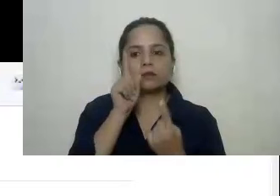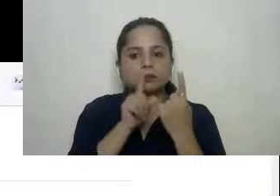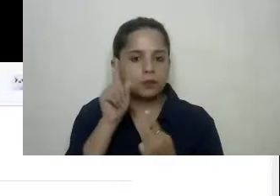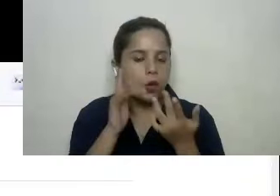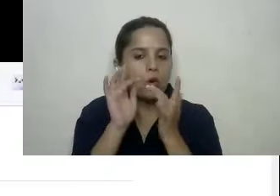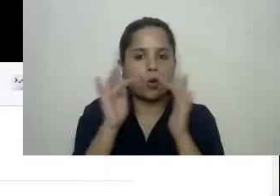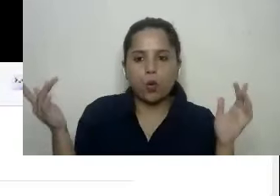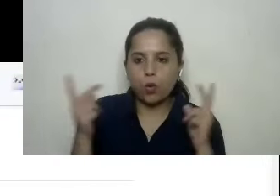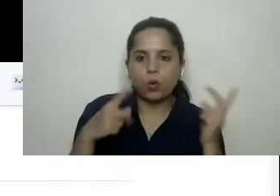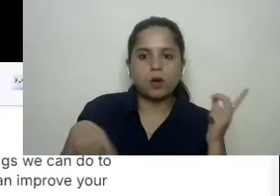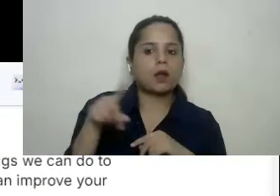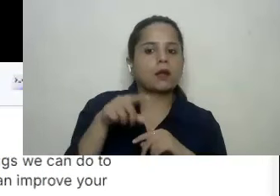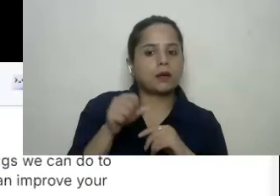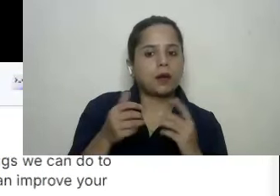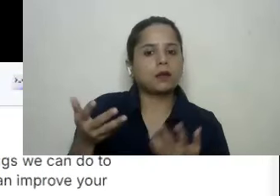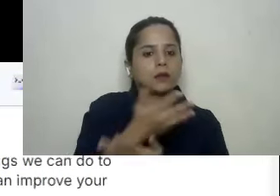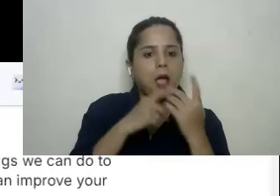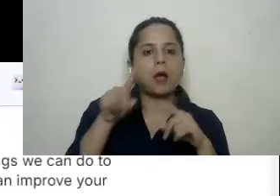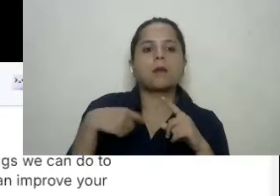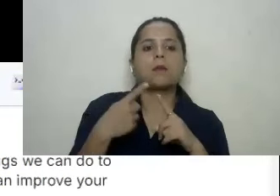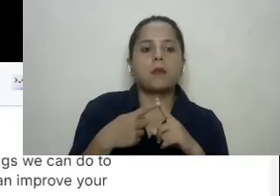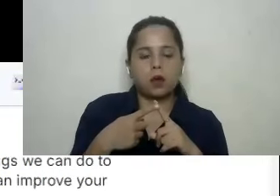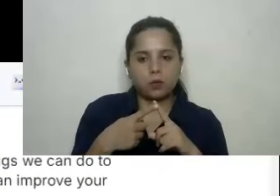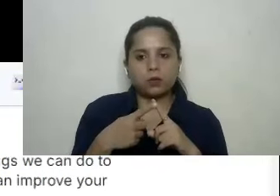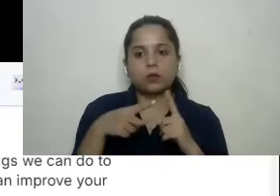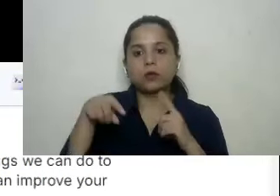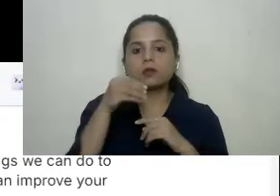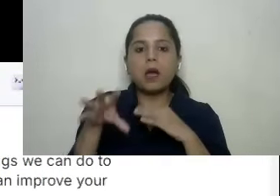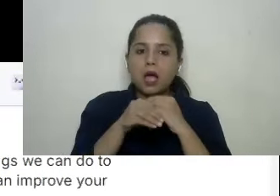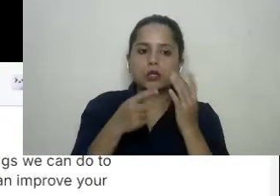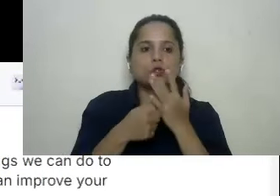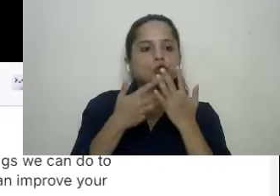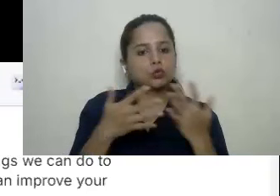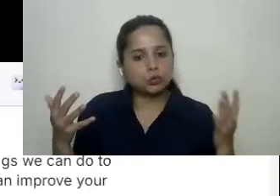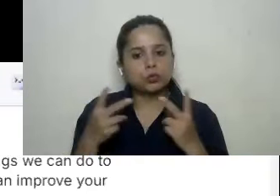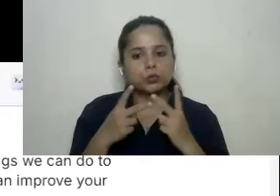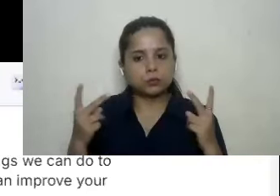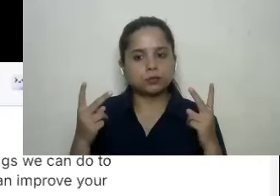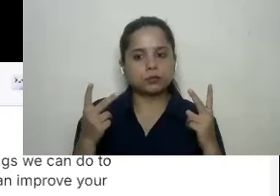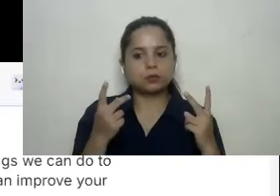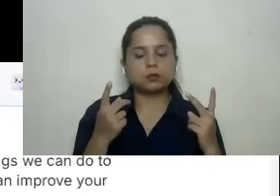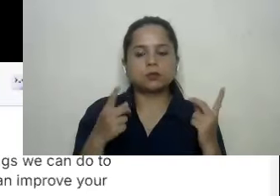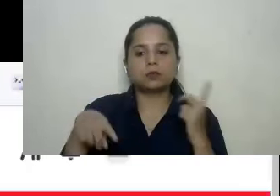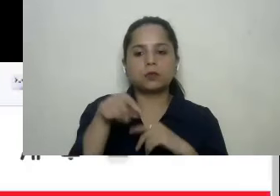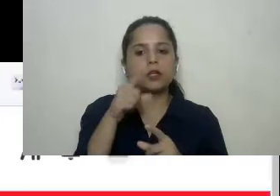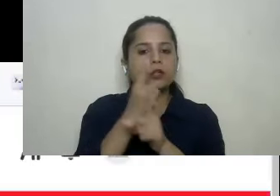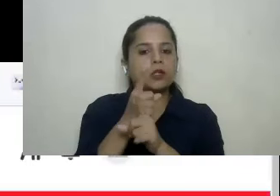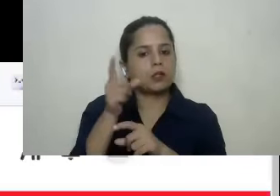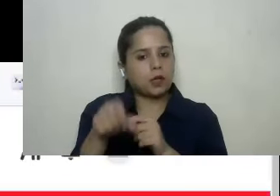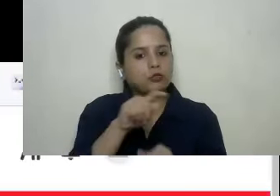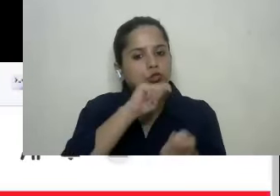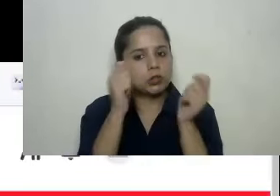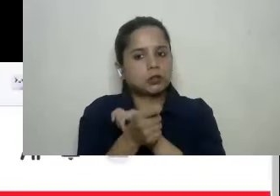and they can discuss about it. So these are the additional resources that the teacher can convert it into